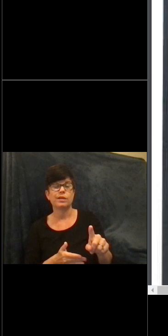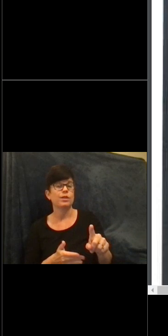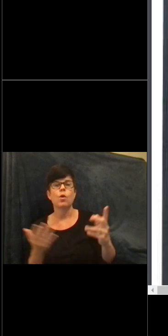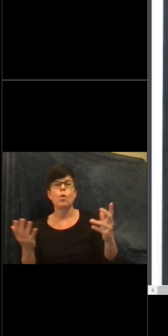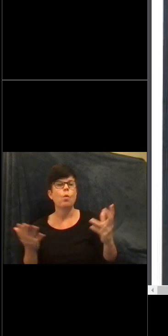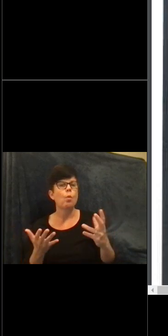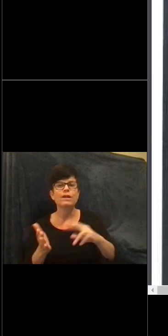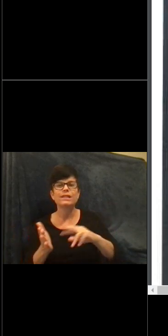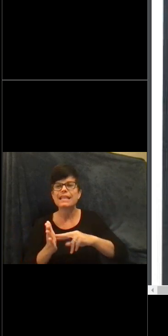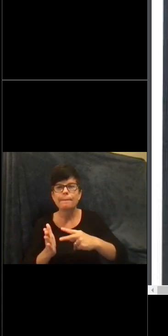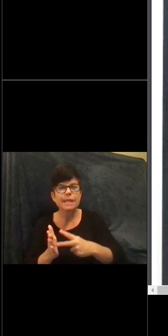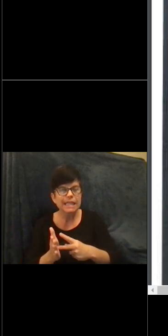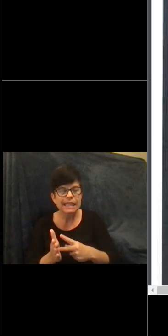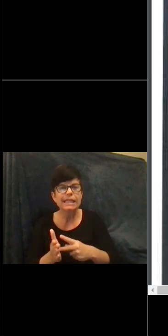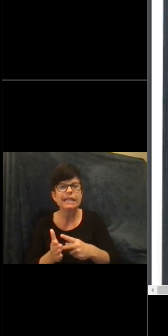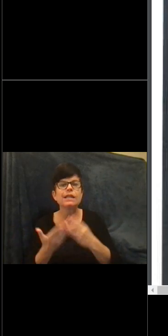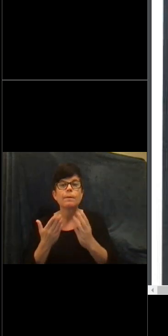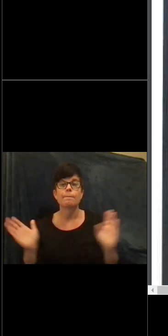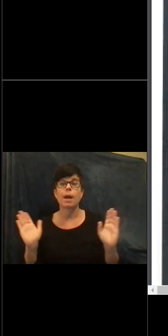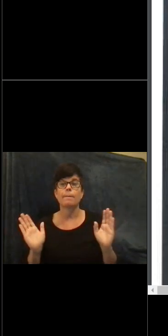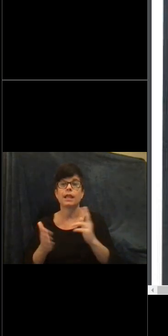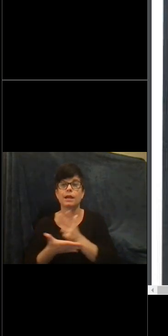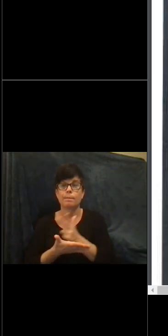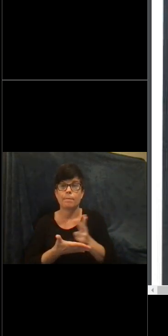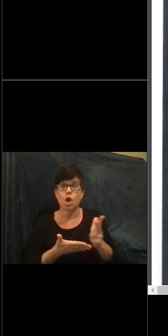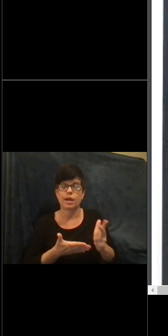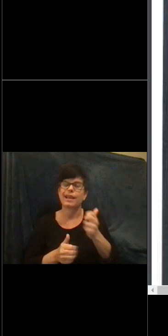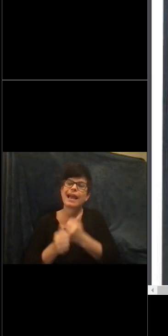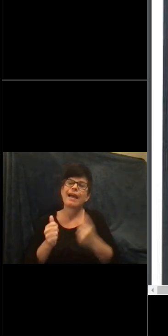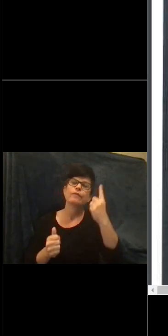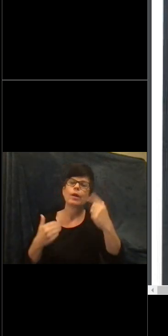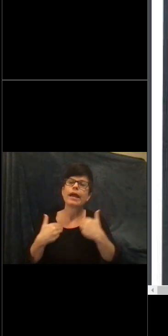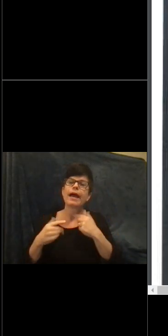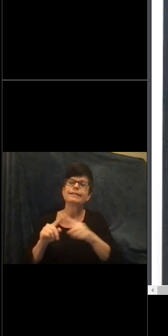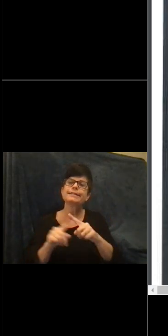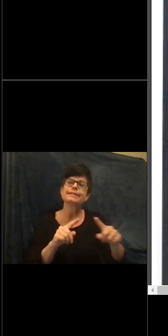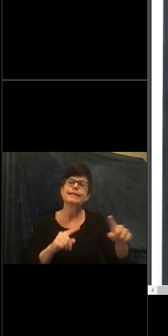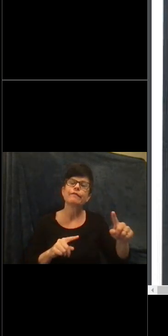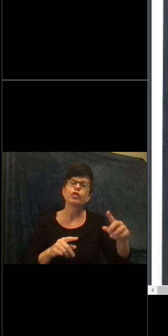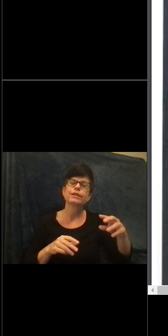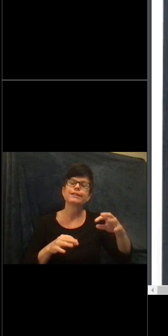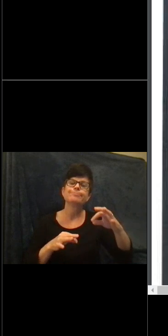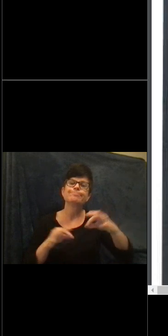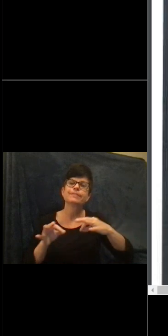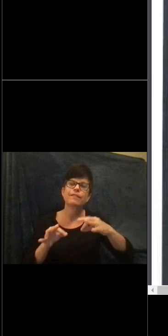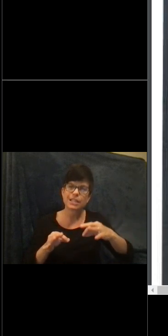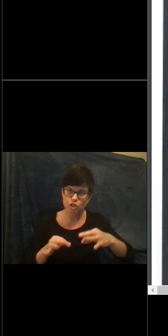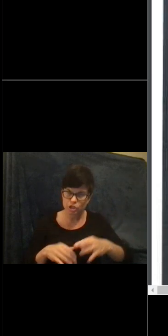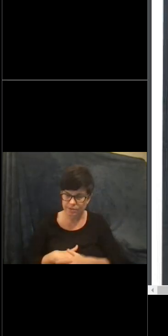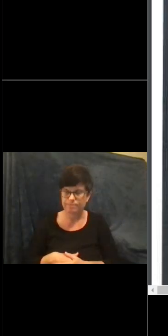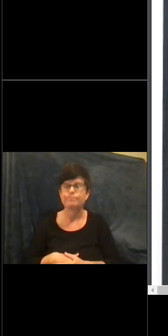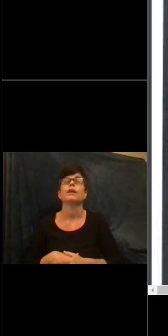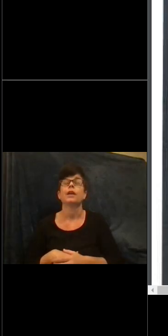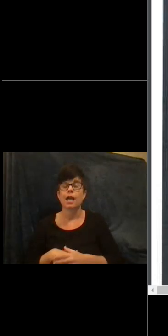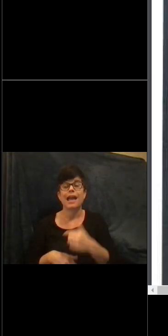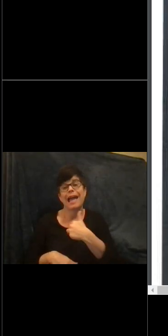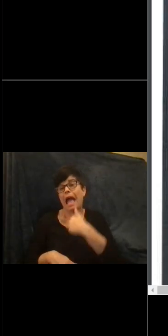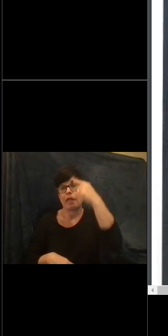definition of public parking is, and to every person it's different. To me, I think public parking is the public who's going to